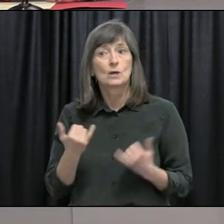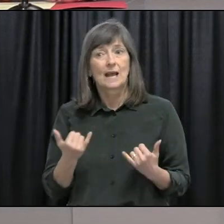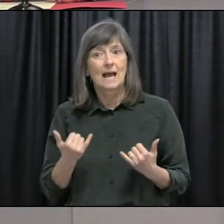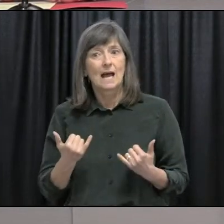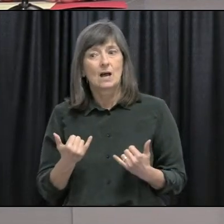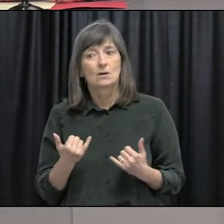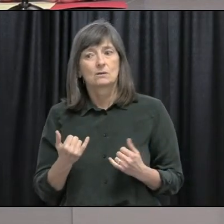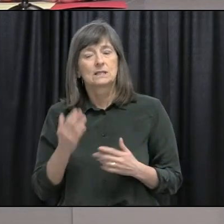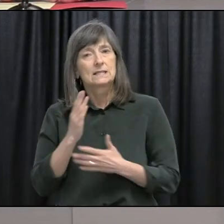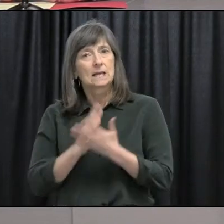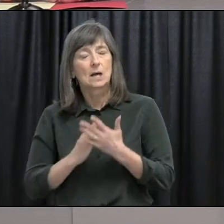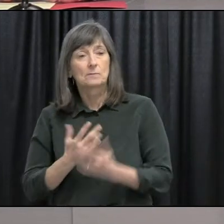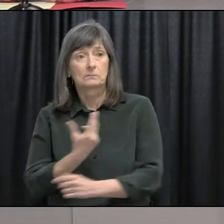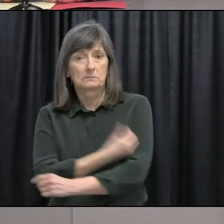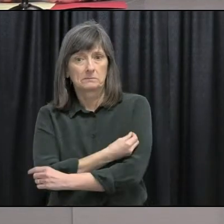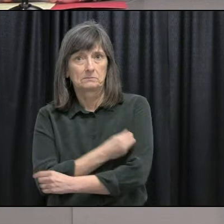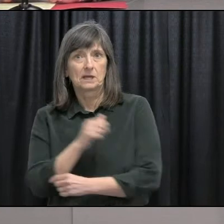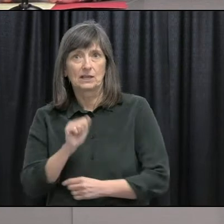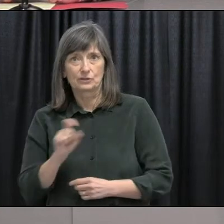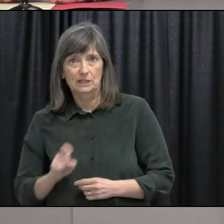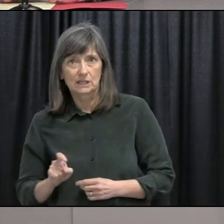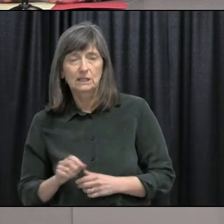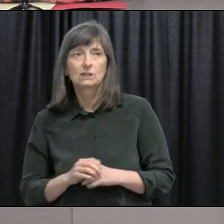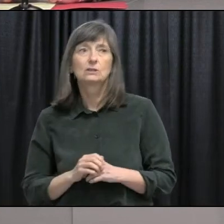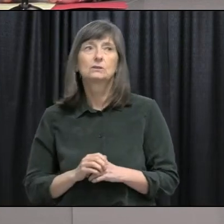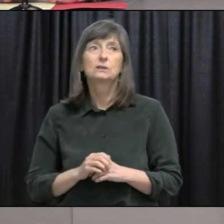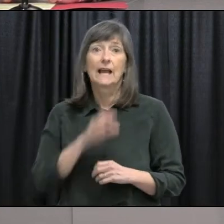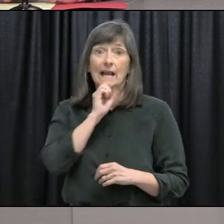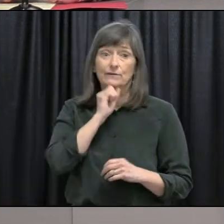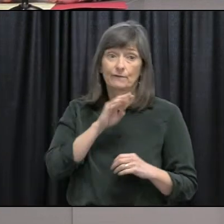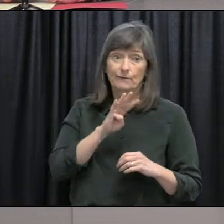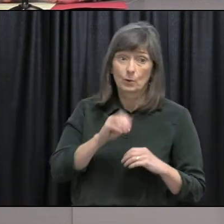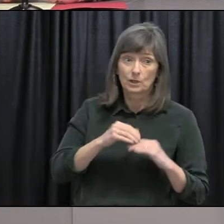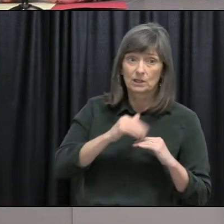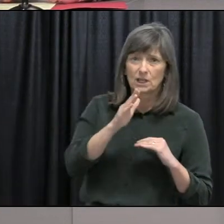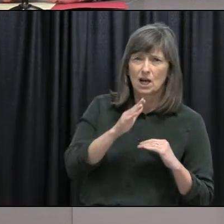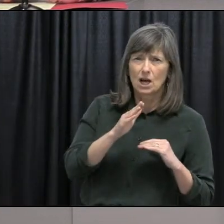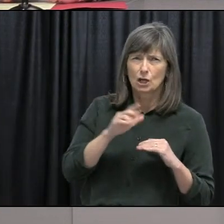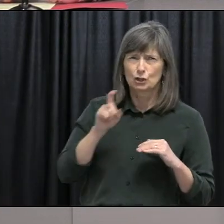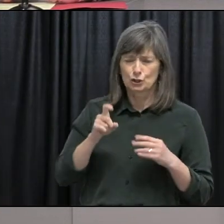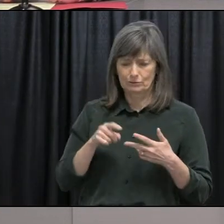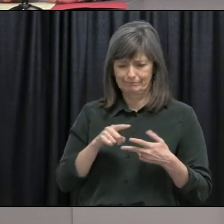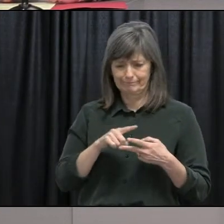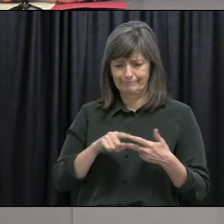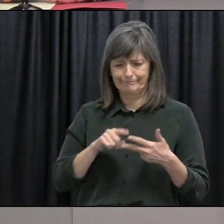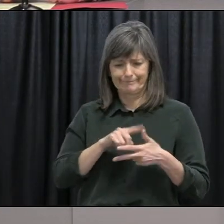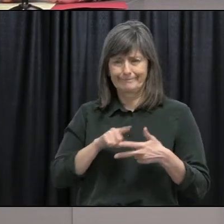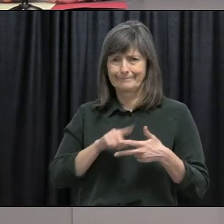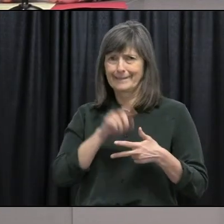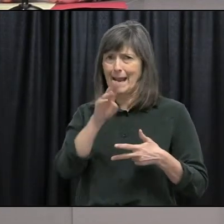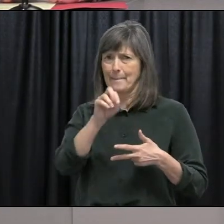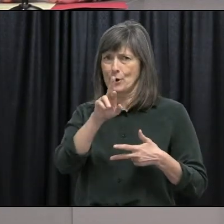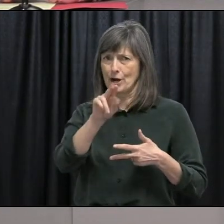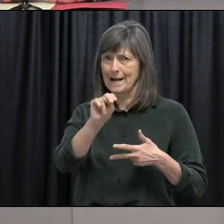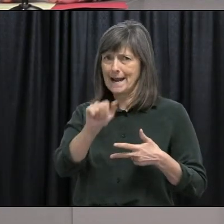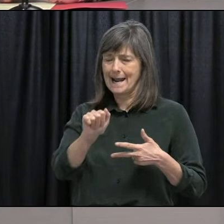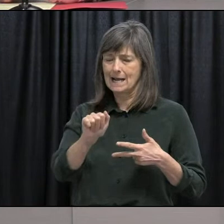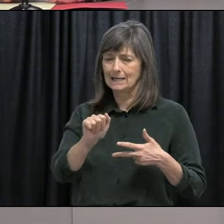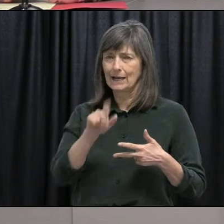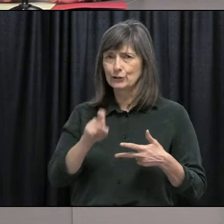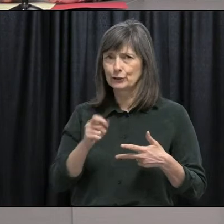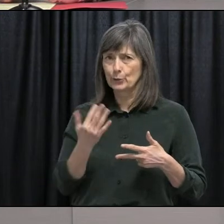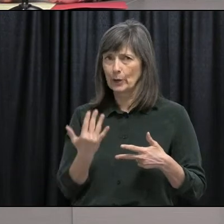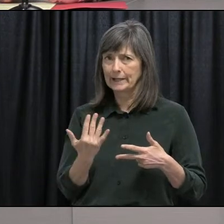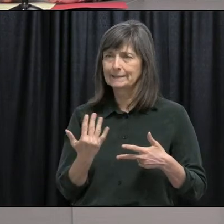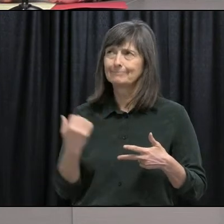people 40 years and older getting an mRNA vaccine, who feel like, wait, I should have waited to get one of the superior vaccines rather than